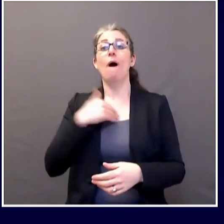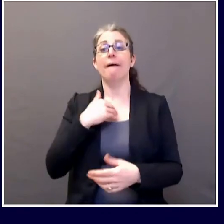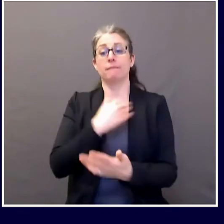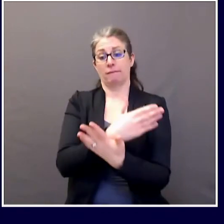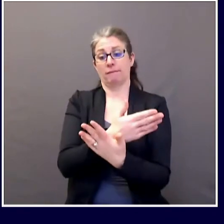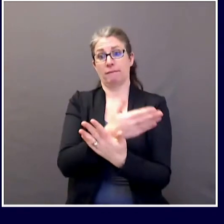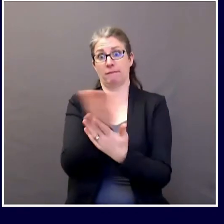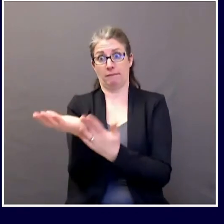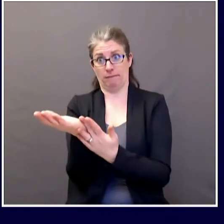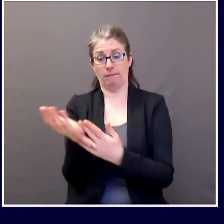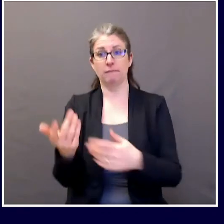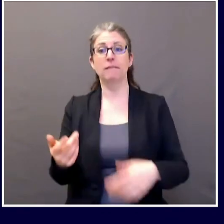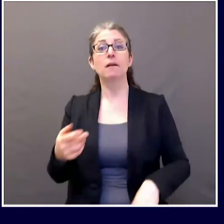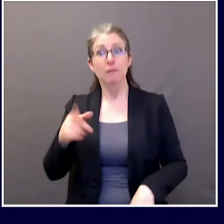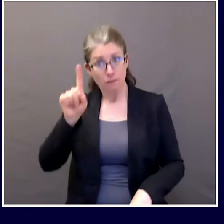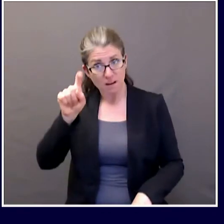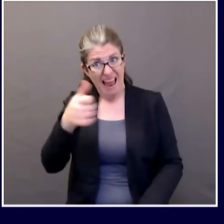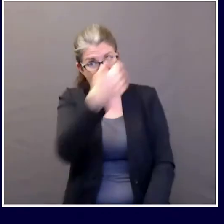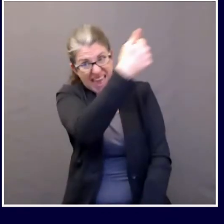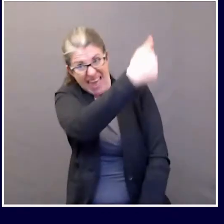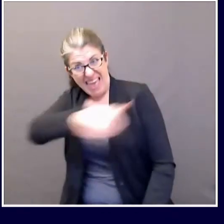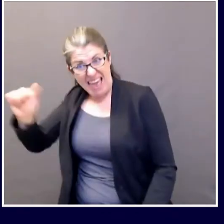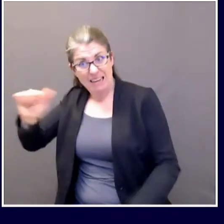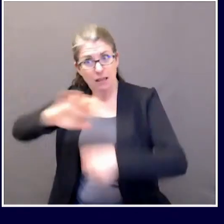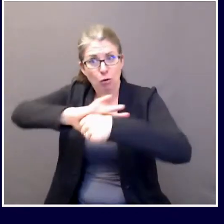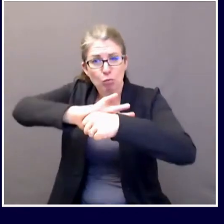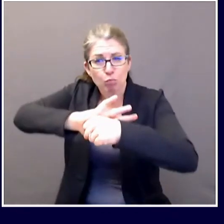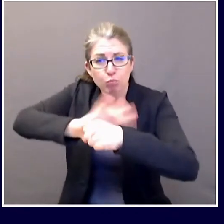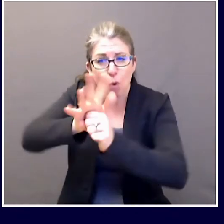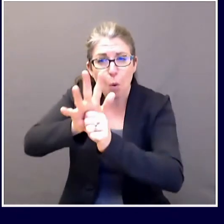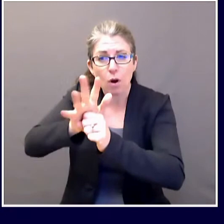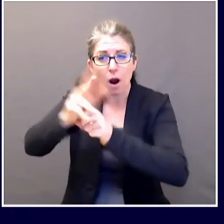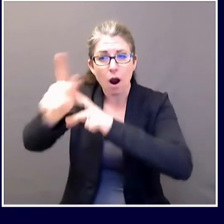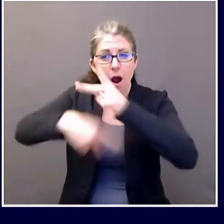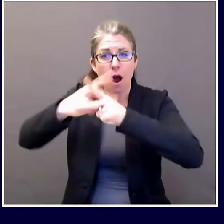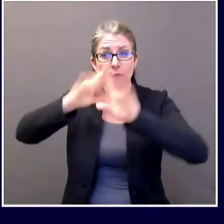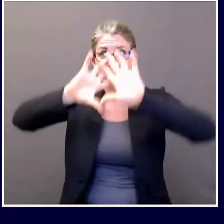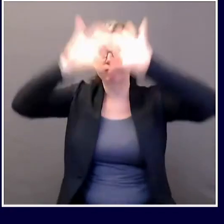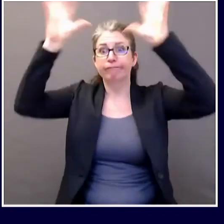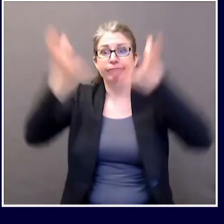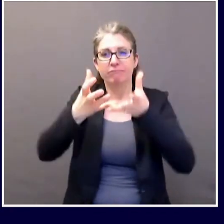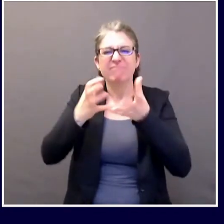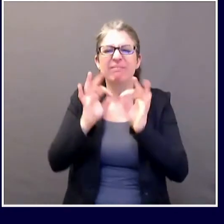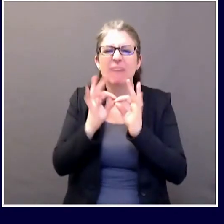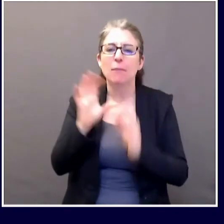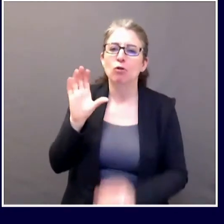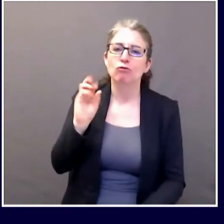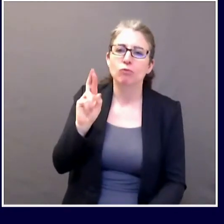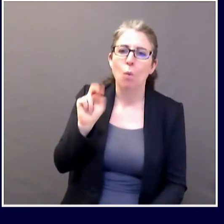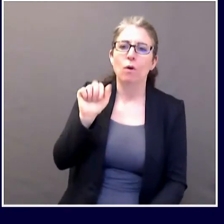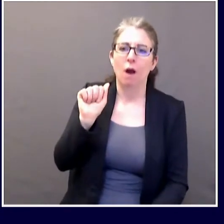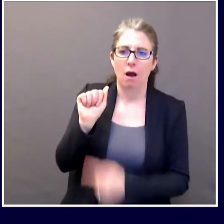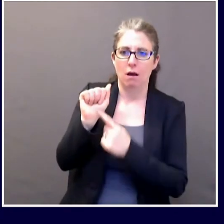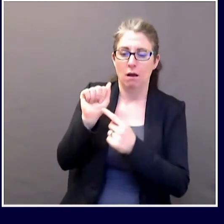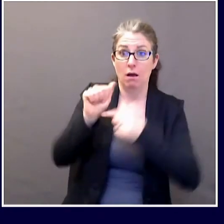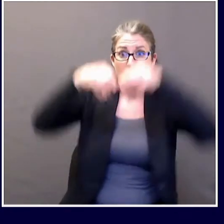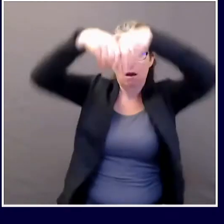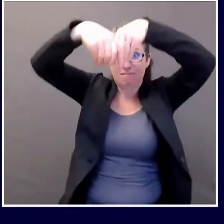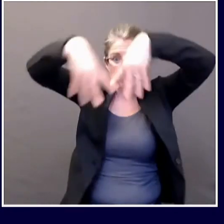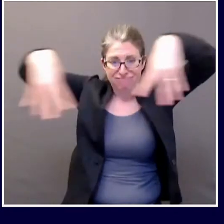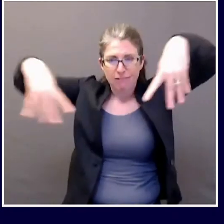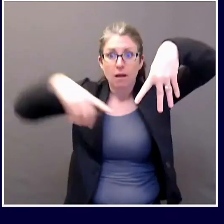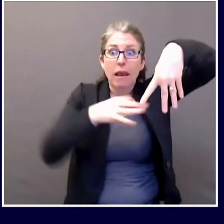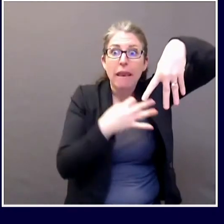level, they are not really comparing apples to apples when you are looking at 95 versus 85, because the things that